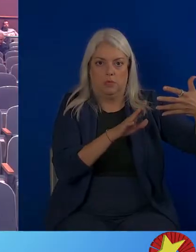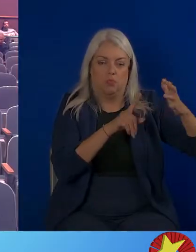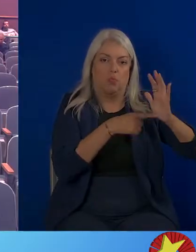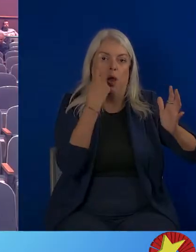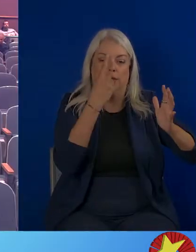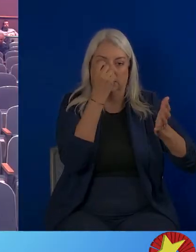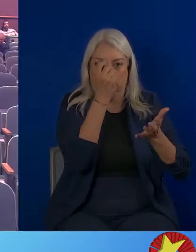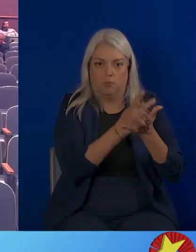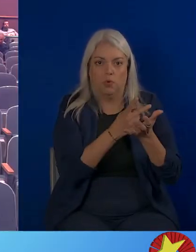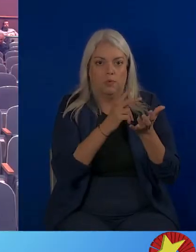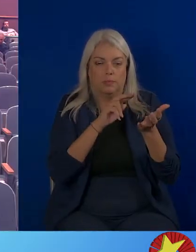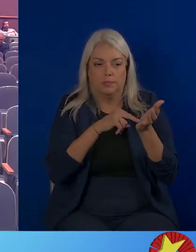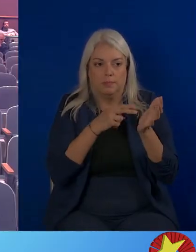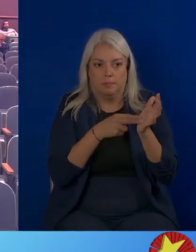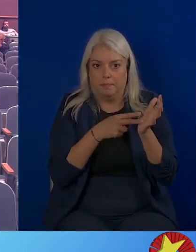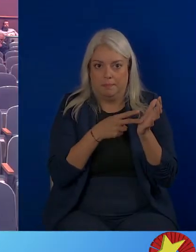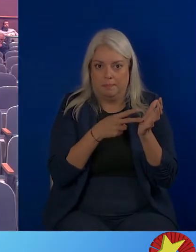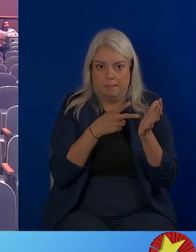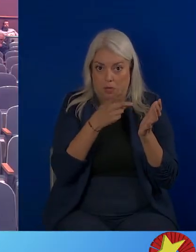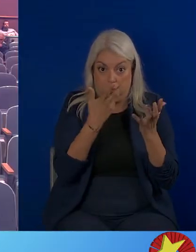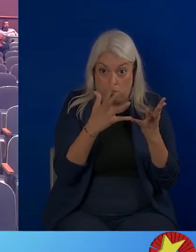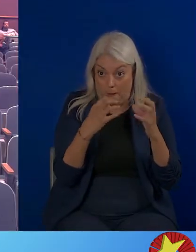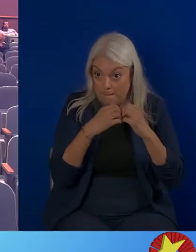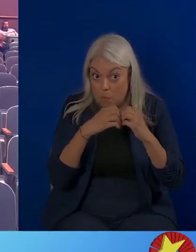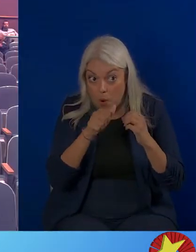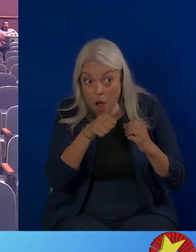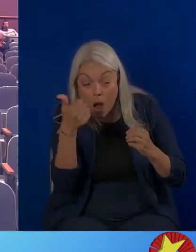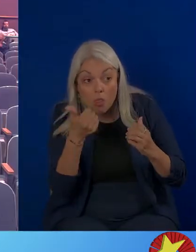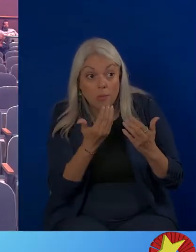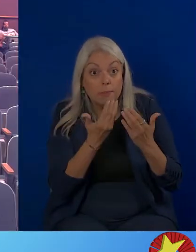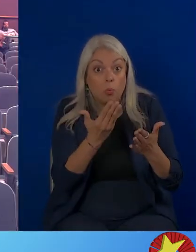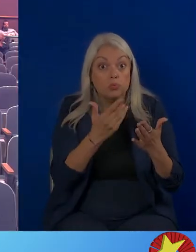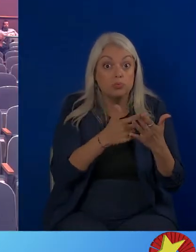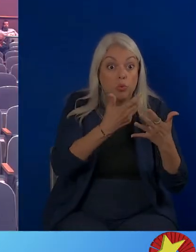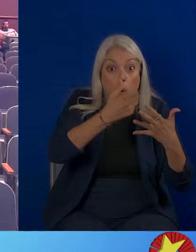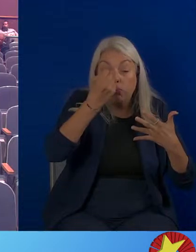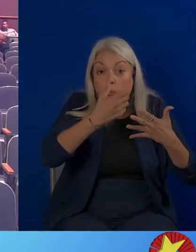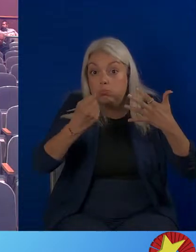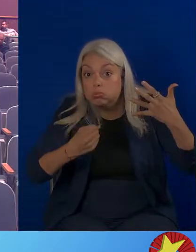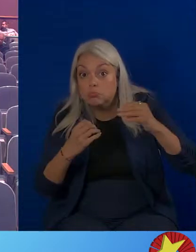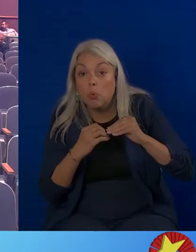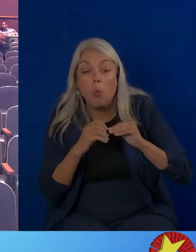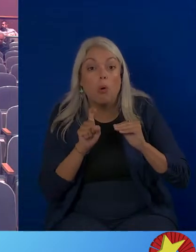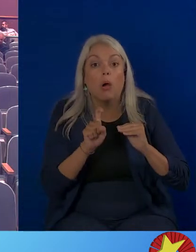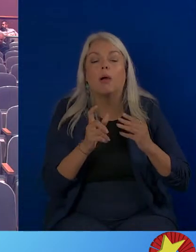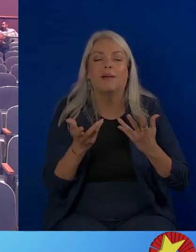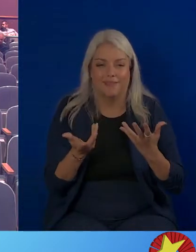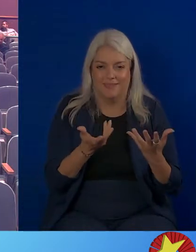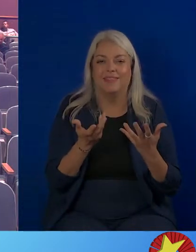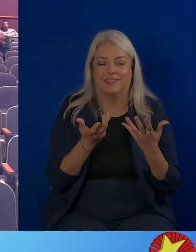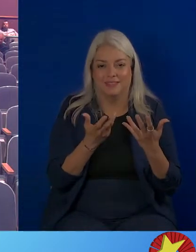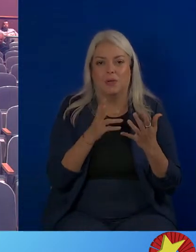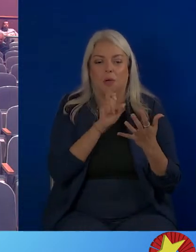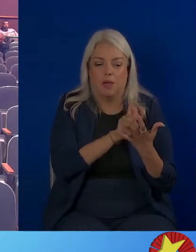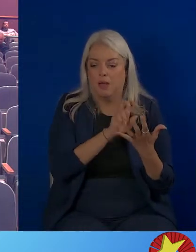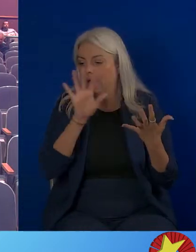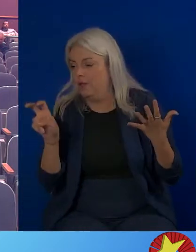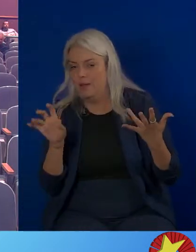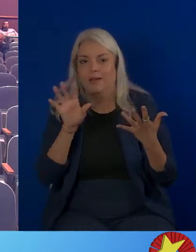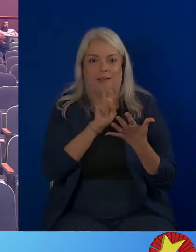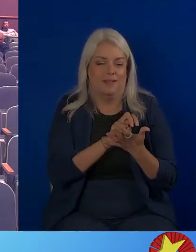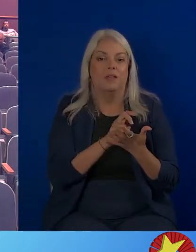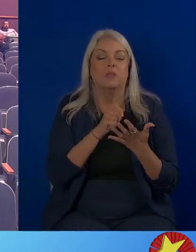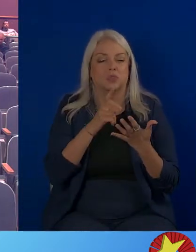Assuming there's no motions to remove any further items. But the overall motion is